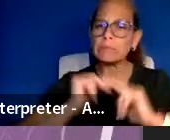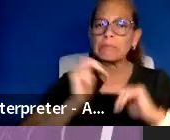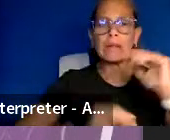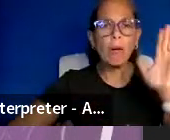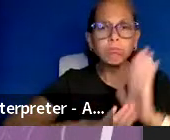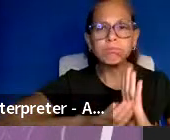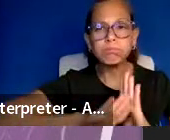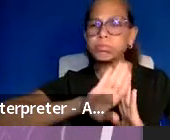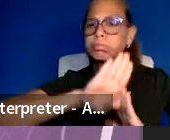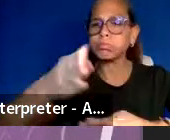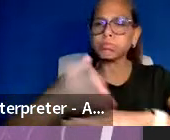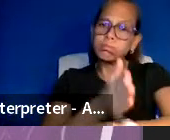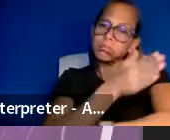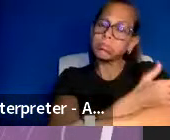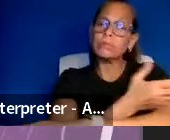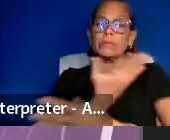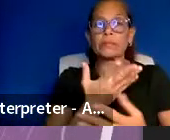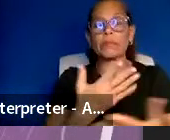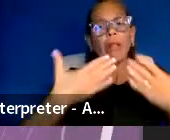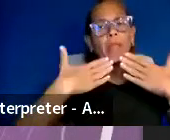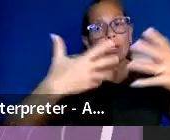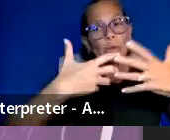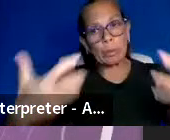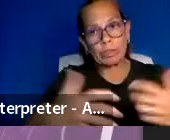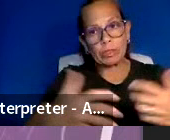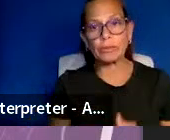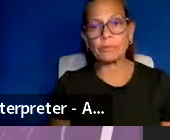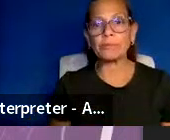are all growing together. Thank you so much.